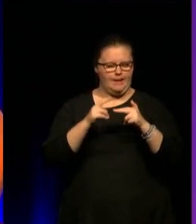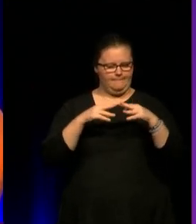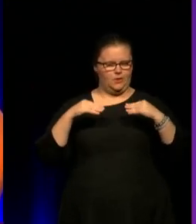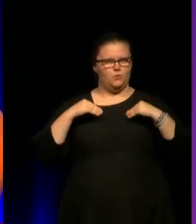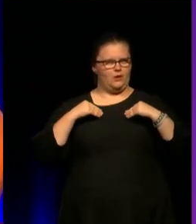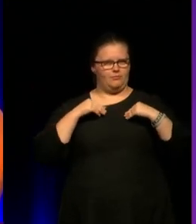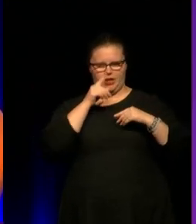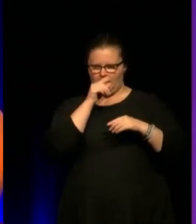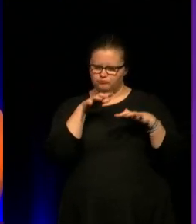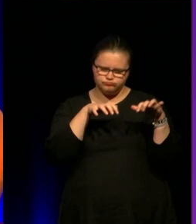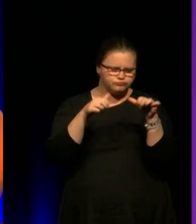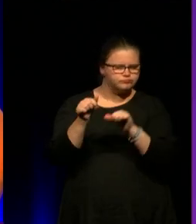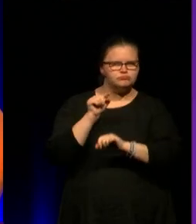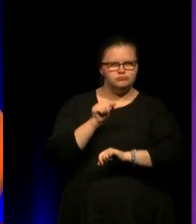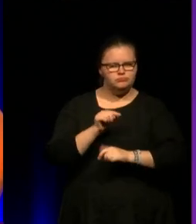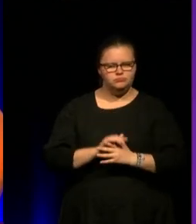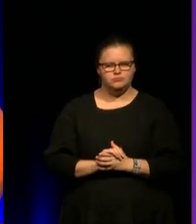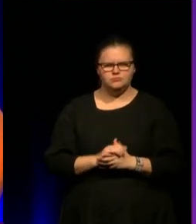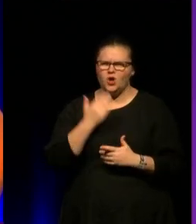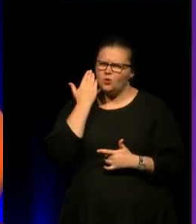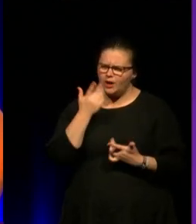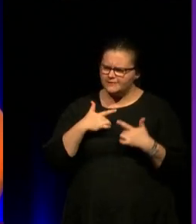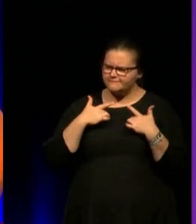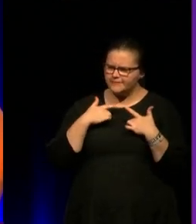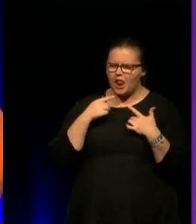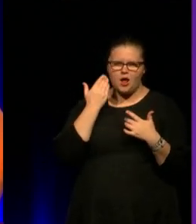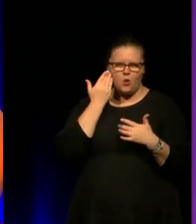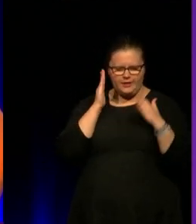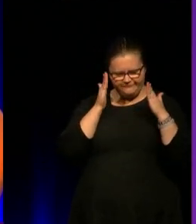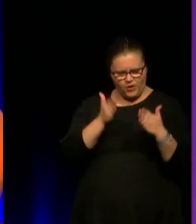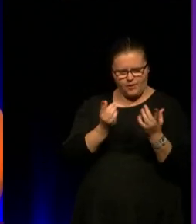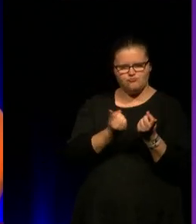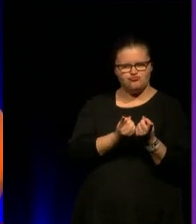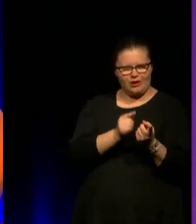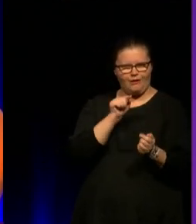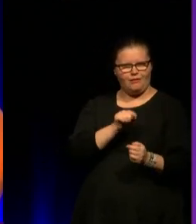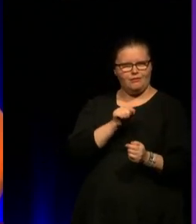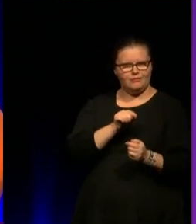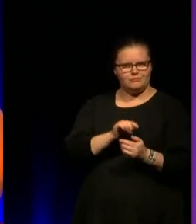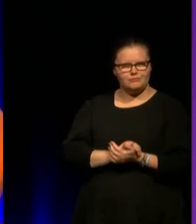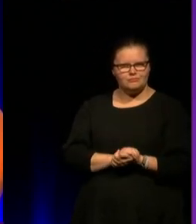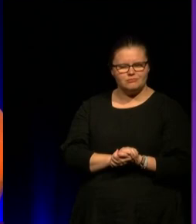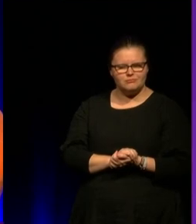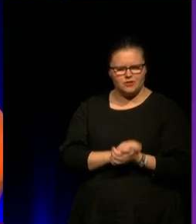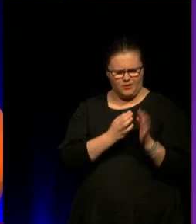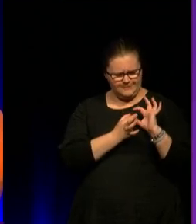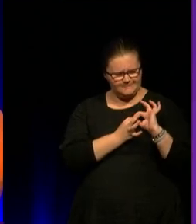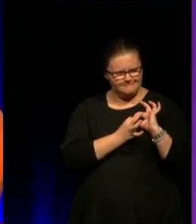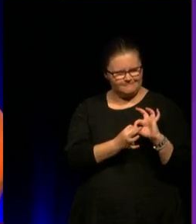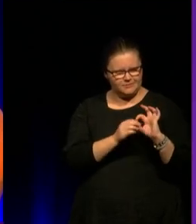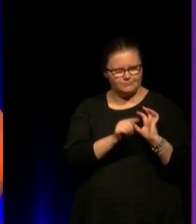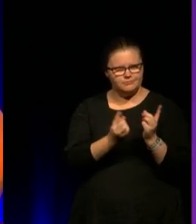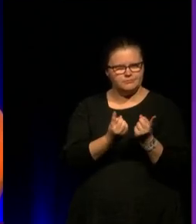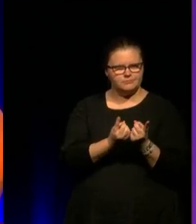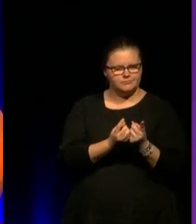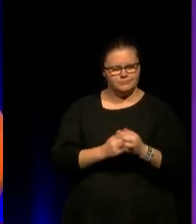that. And so I've always felt I'm a pretty product-focused CEO, so I'm pretty close to the product. Mm. And